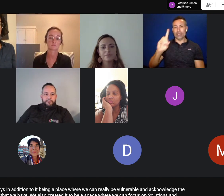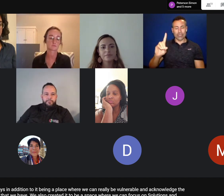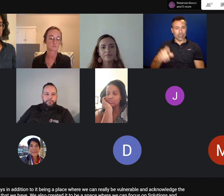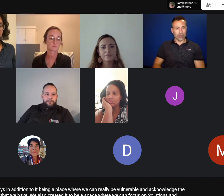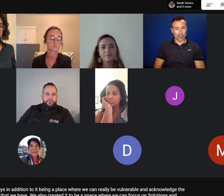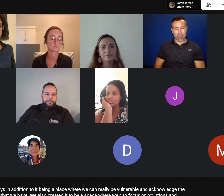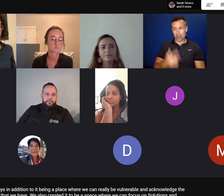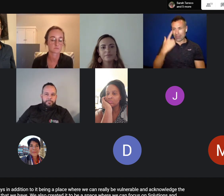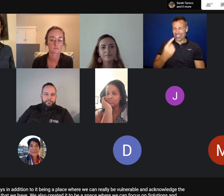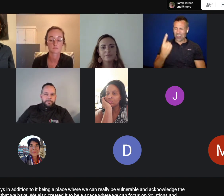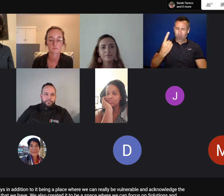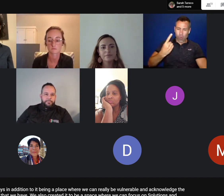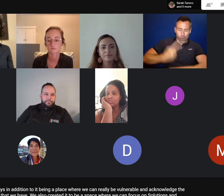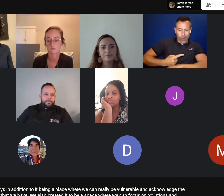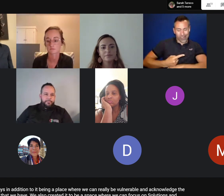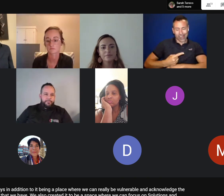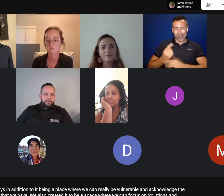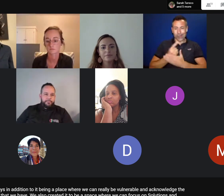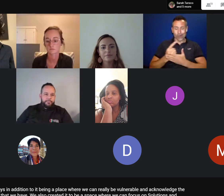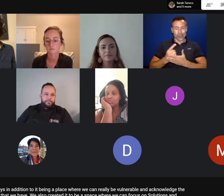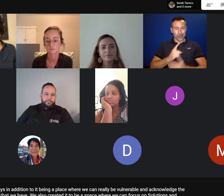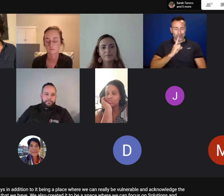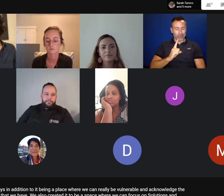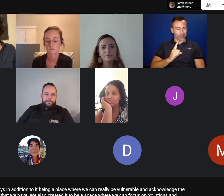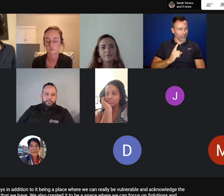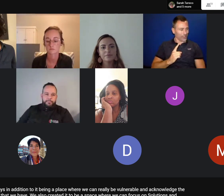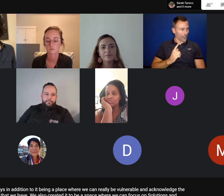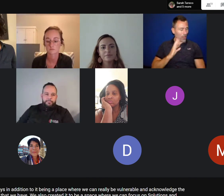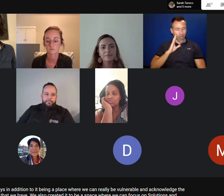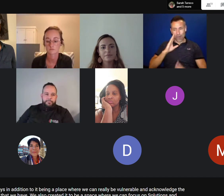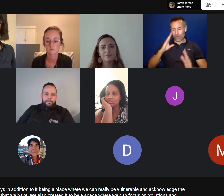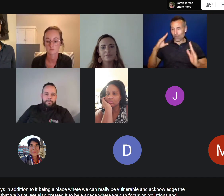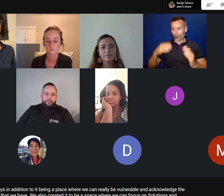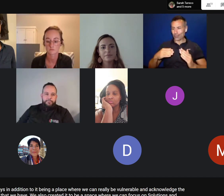one day of the week where I really focus on something